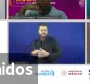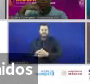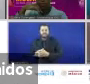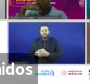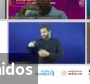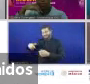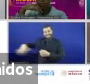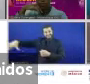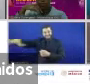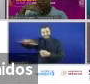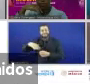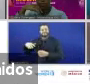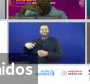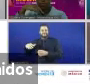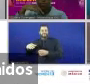kind